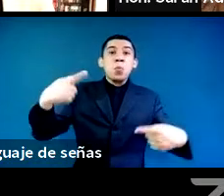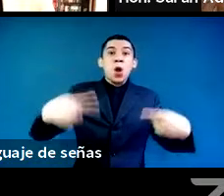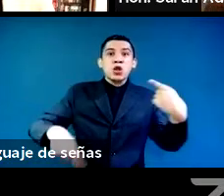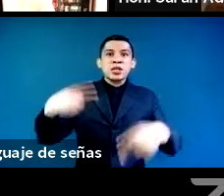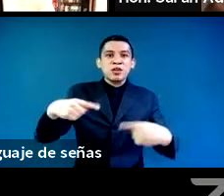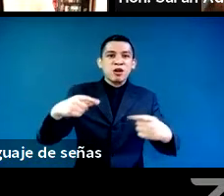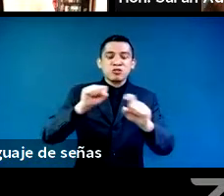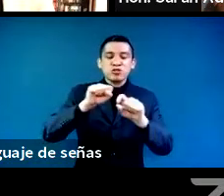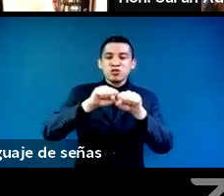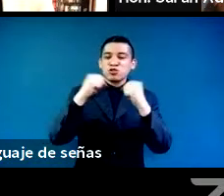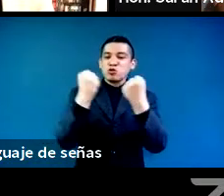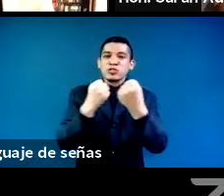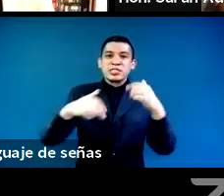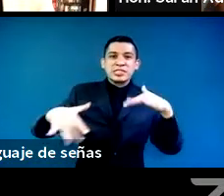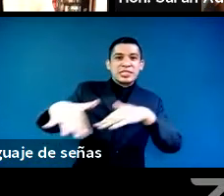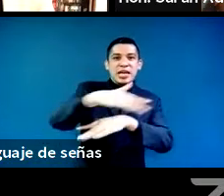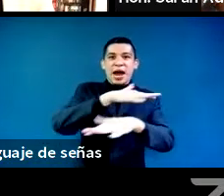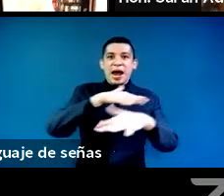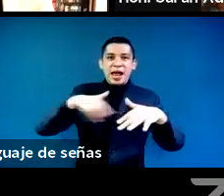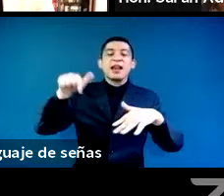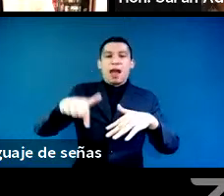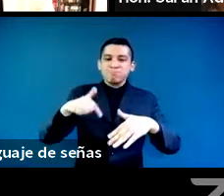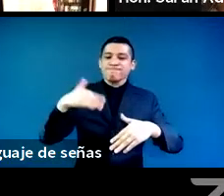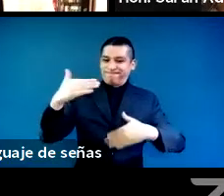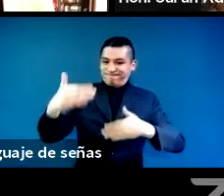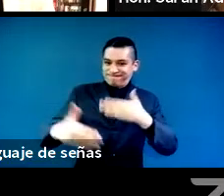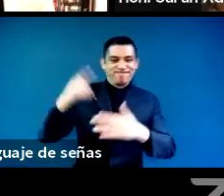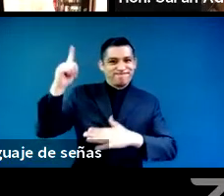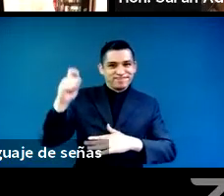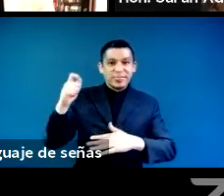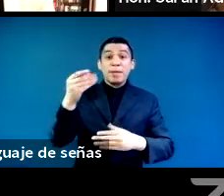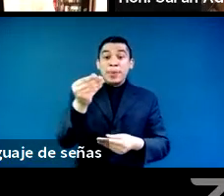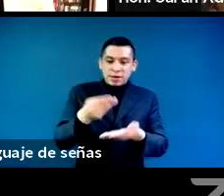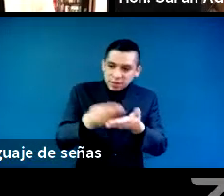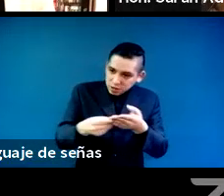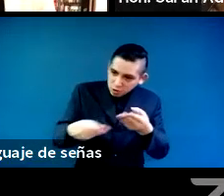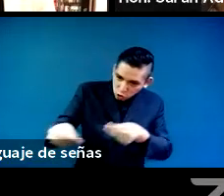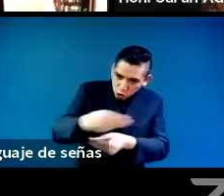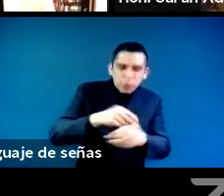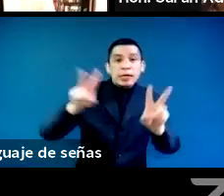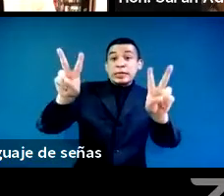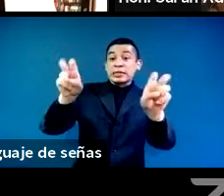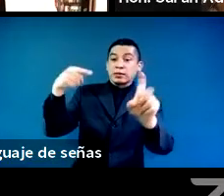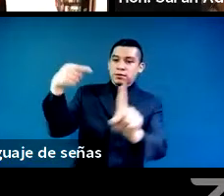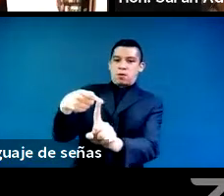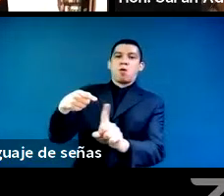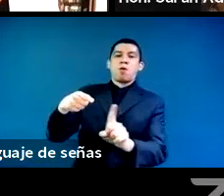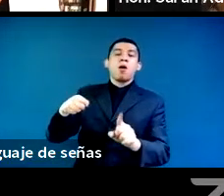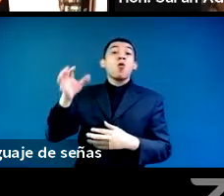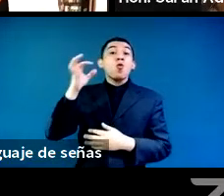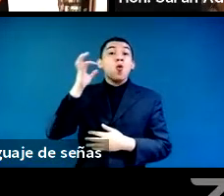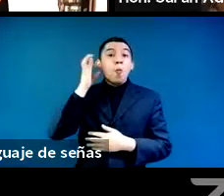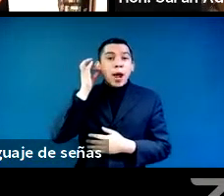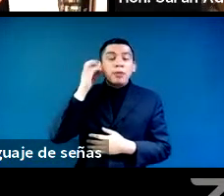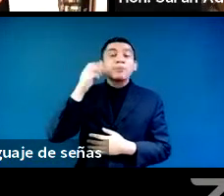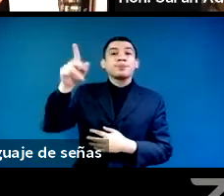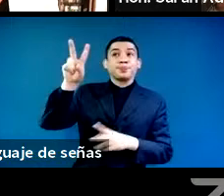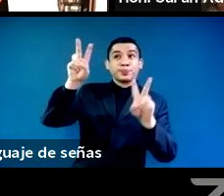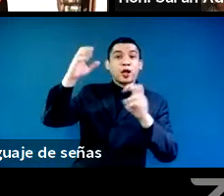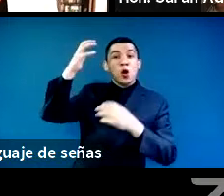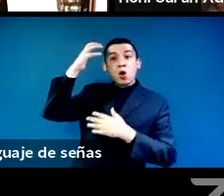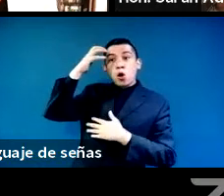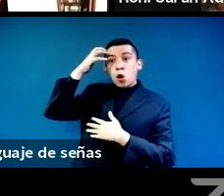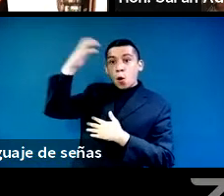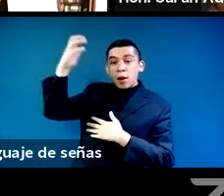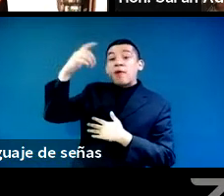women. Decision makers and governments create opportunities for us, as girls and women, to share our experiences with you,